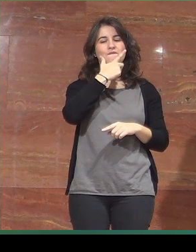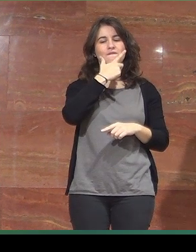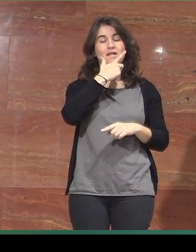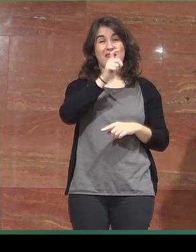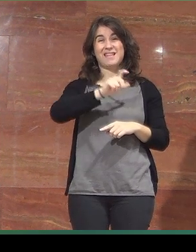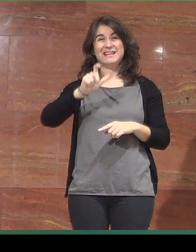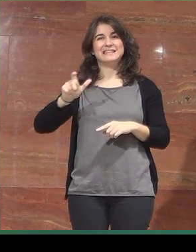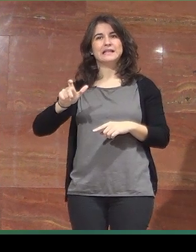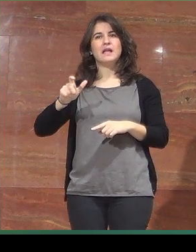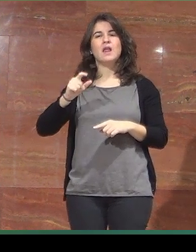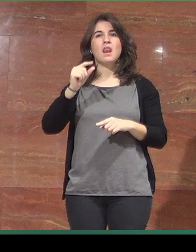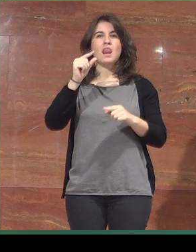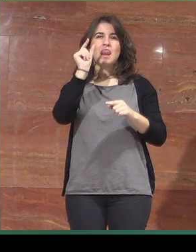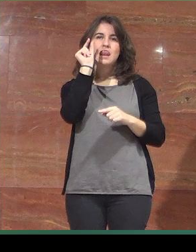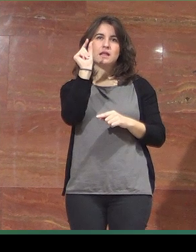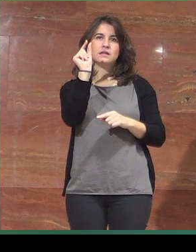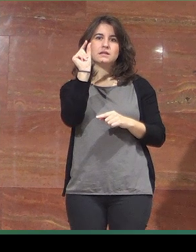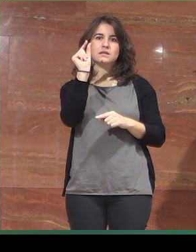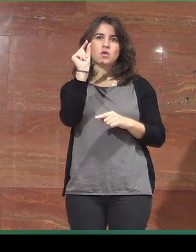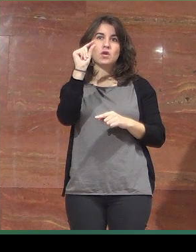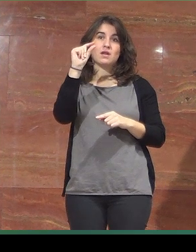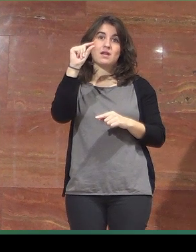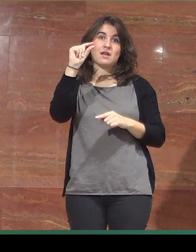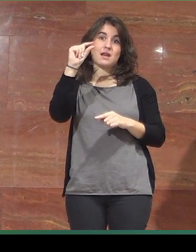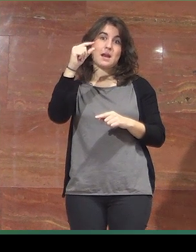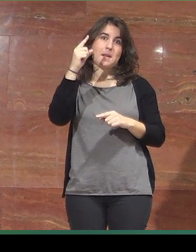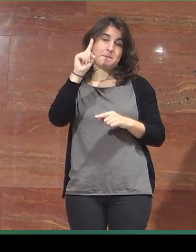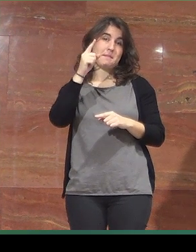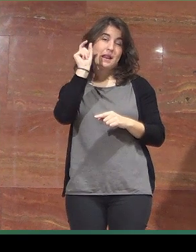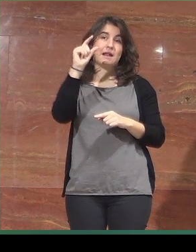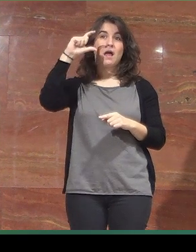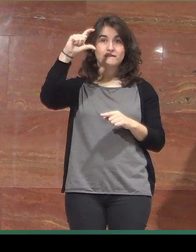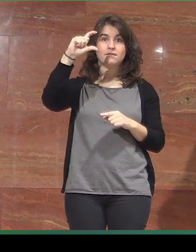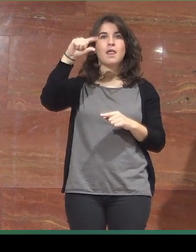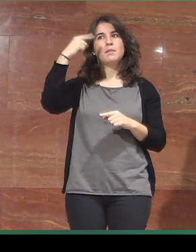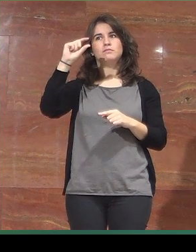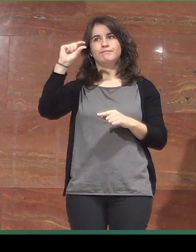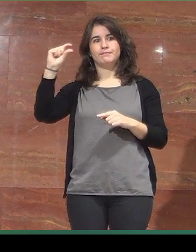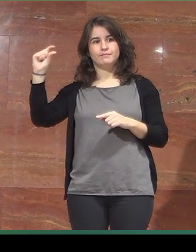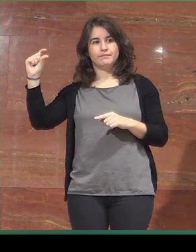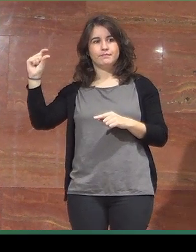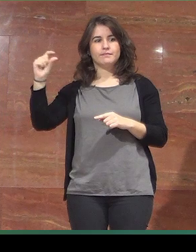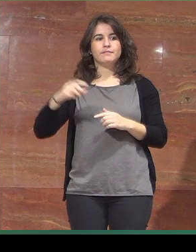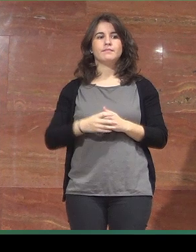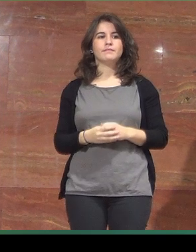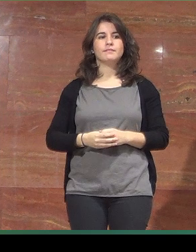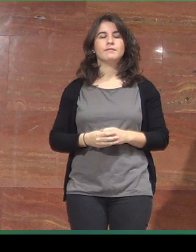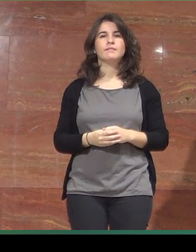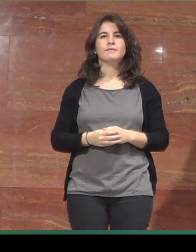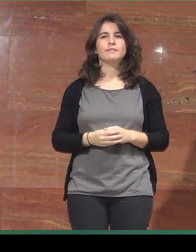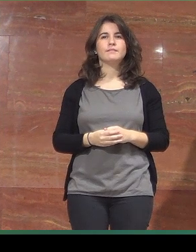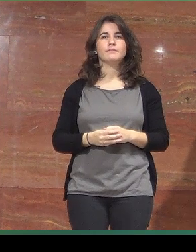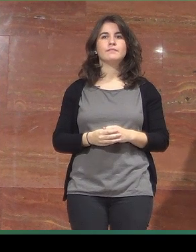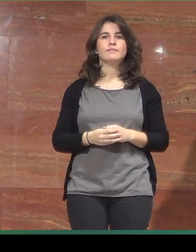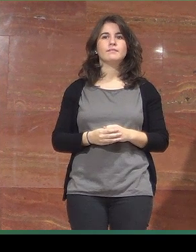And we also used 3D buildings, illustrations, to help people